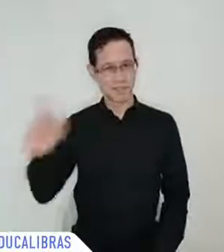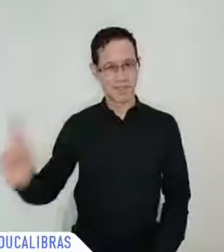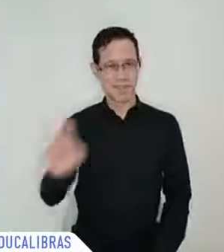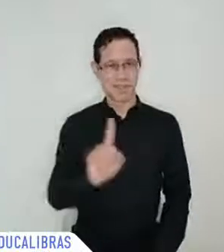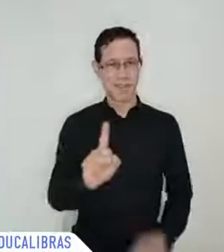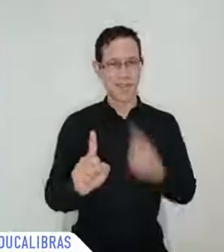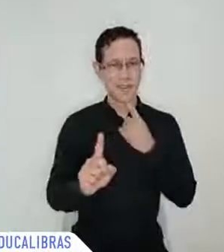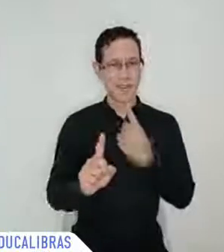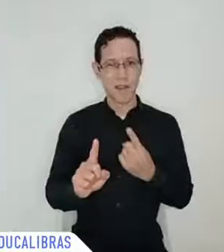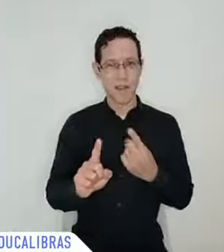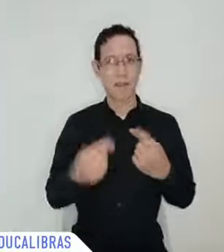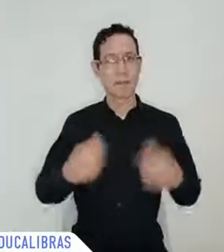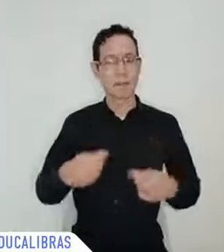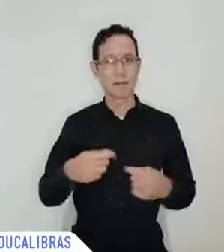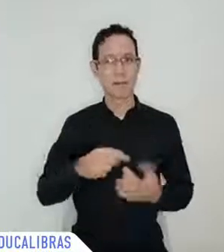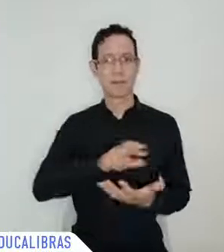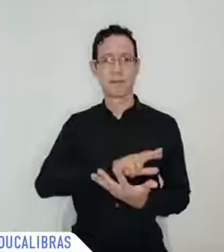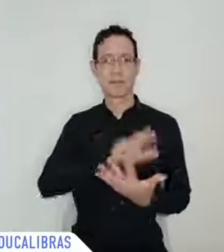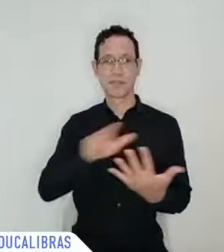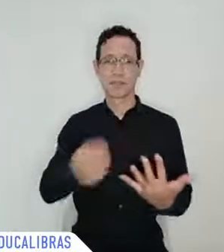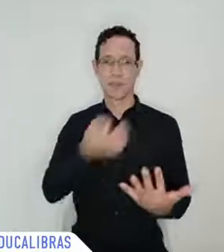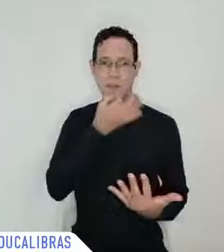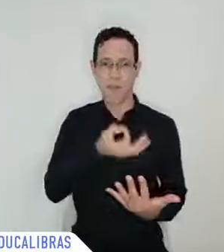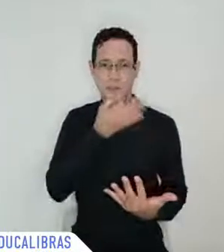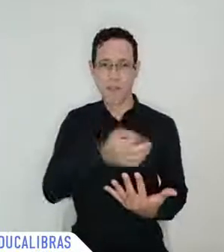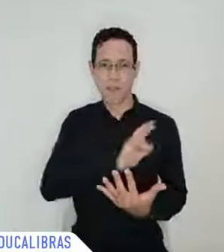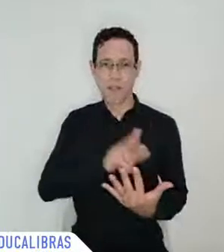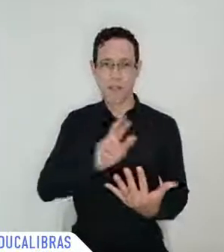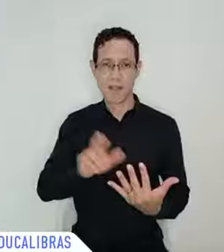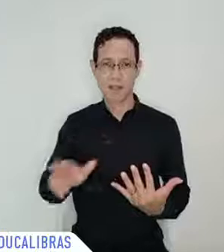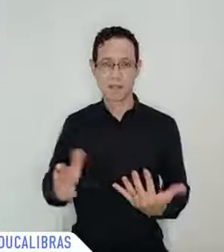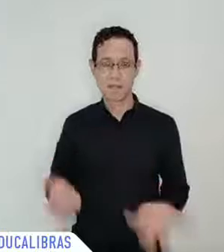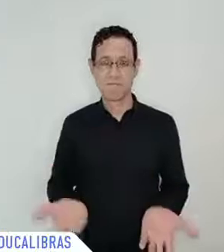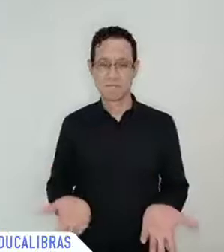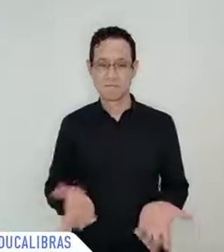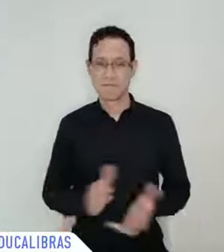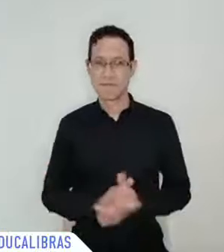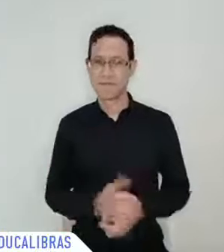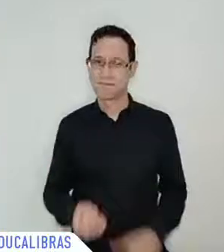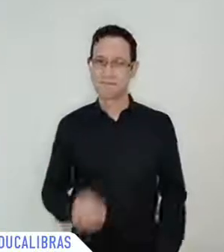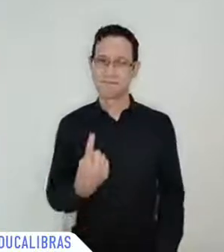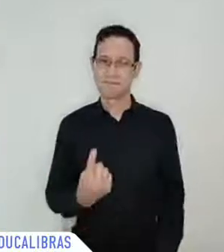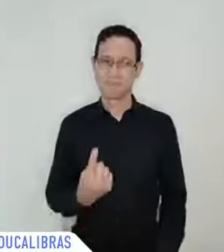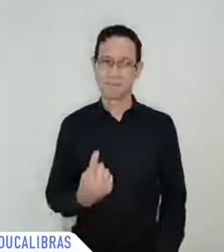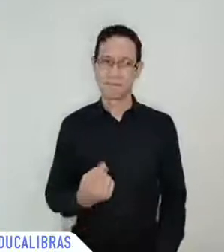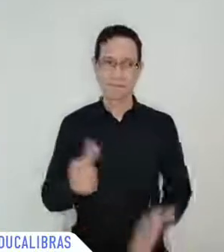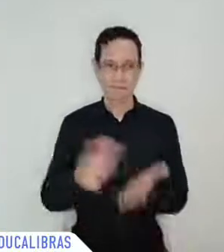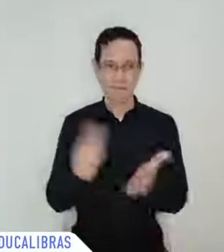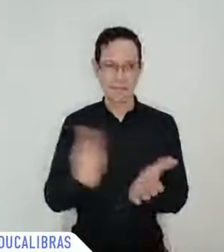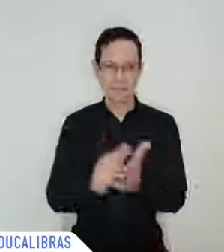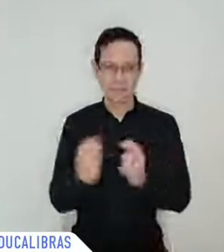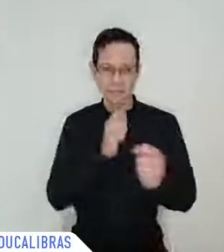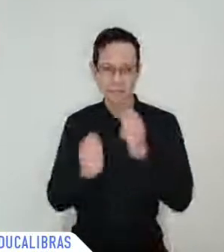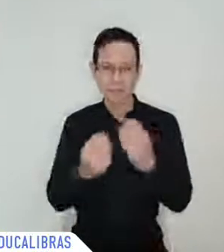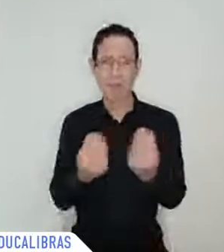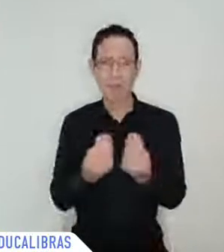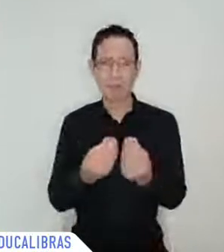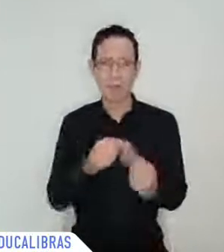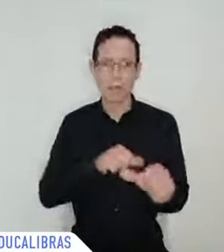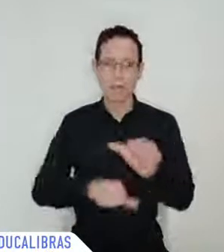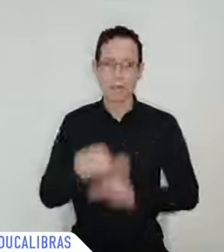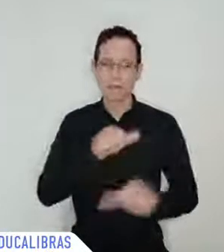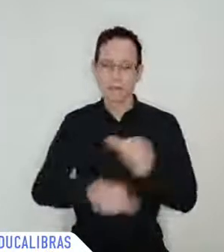is known for disseminating fake news, using the argument that you should listen to different voices.